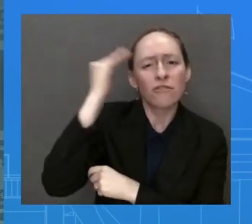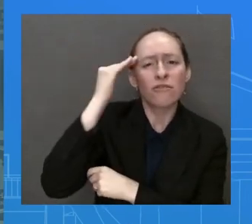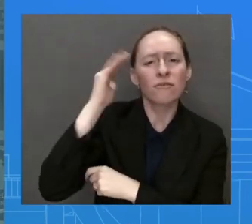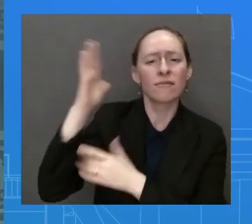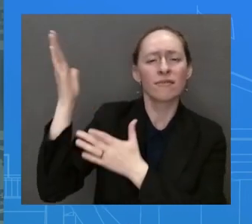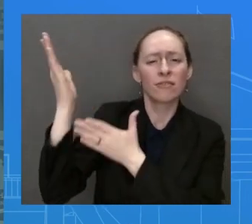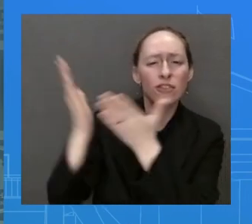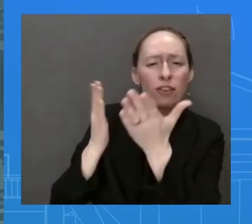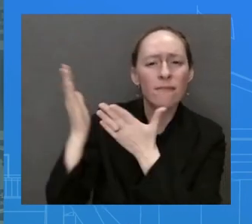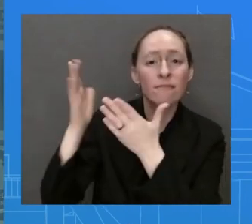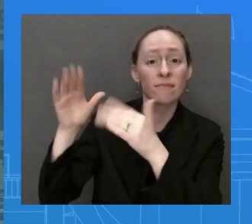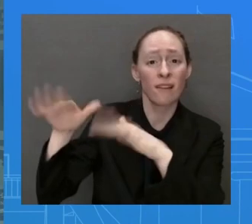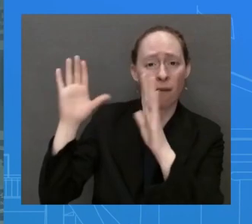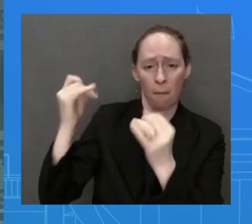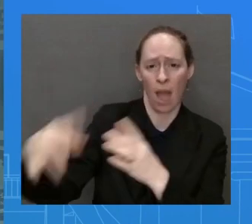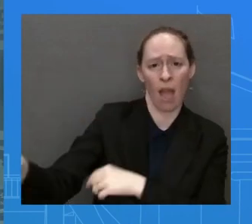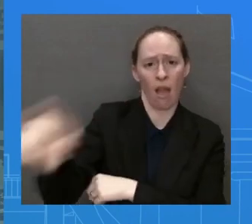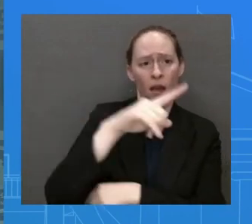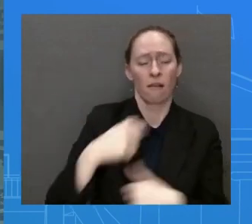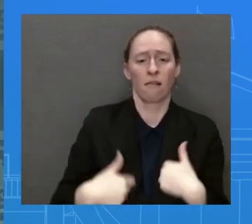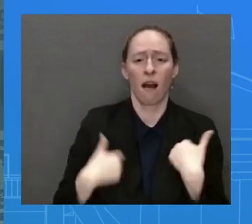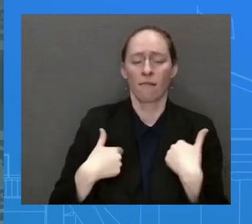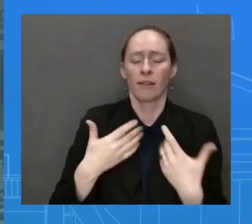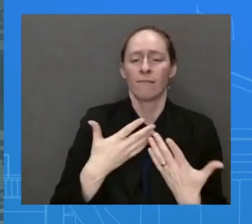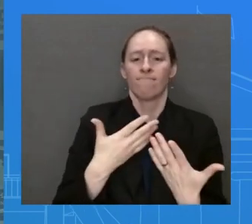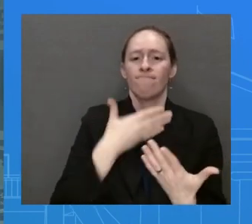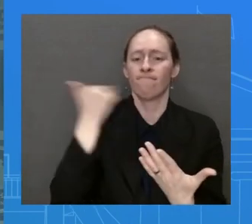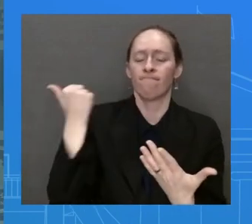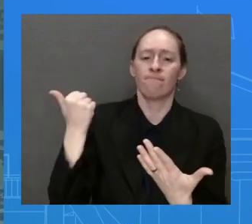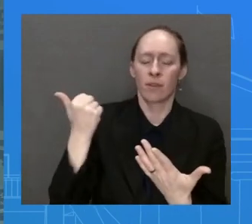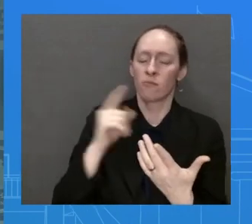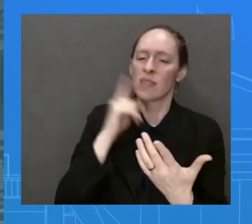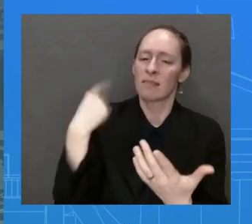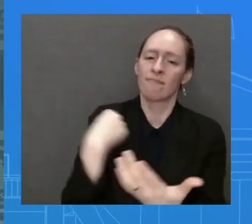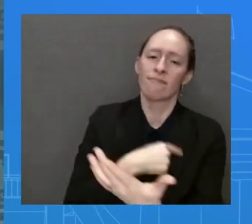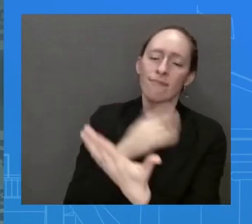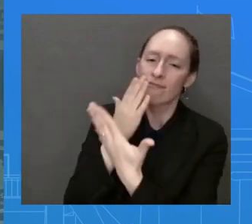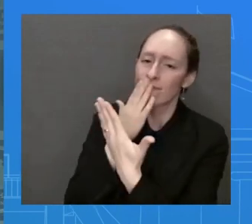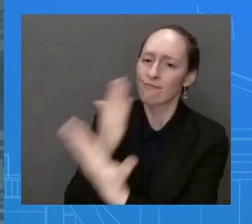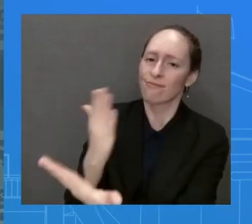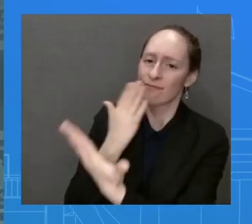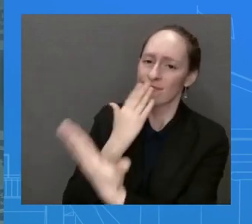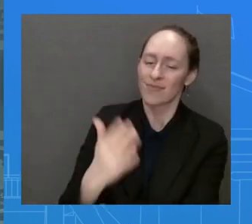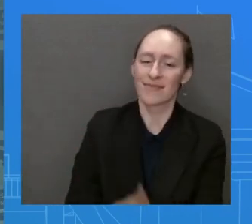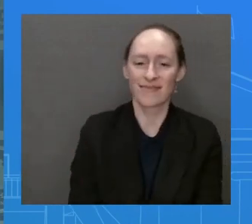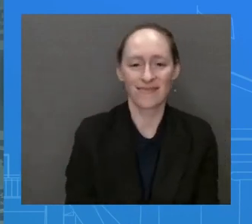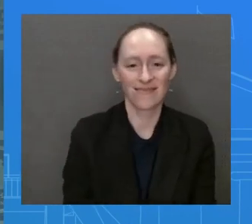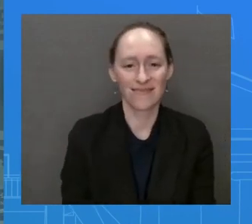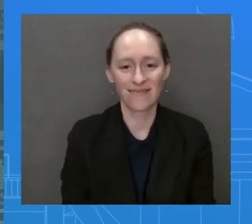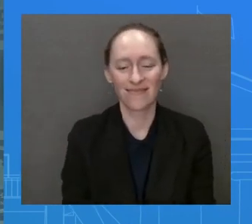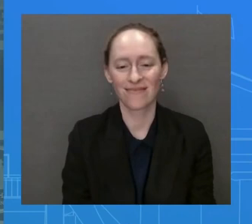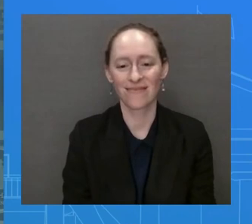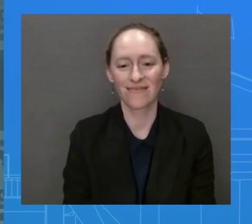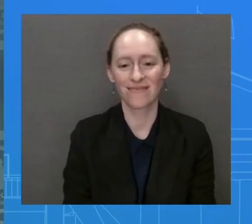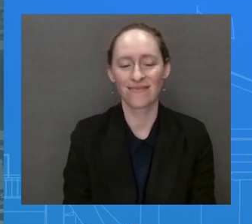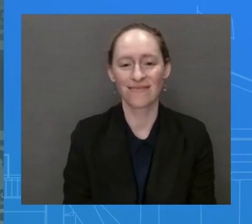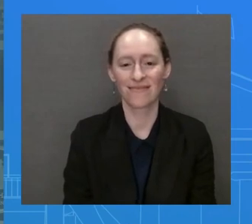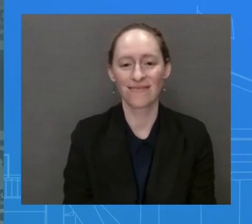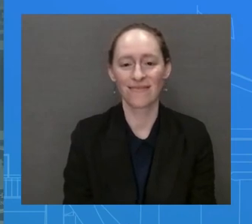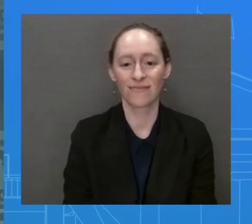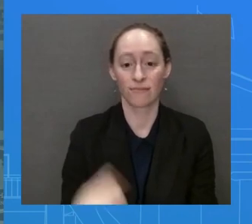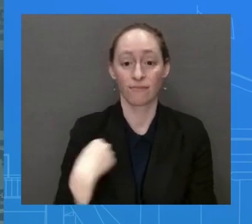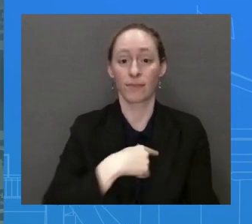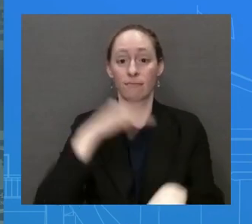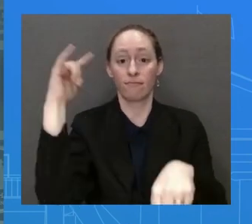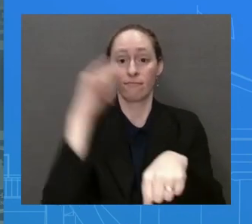mentioned, the president is traveling to Atlanta. This is at the invitation of Reverend Warnock, and the president will